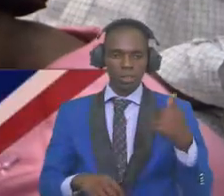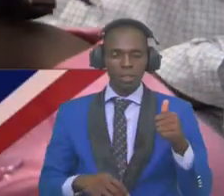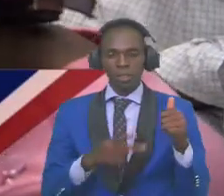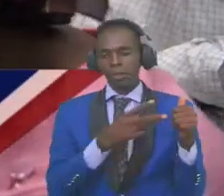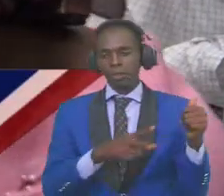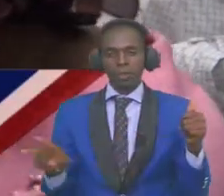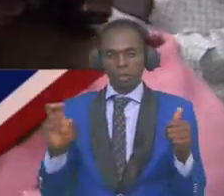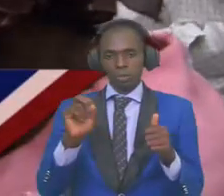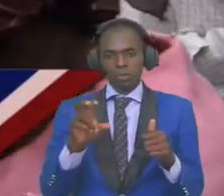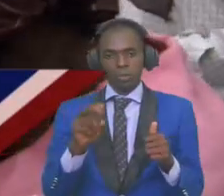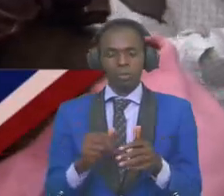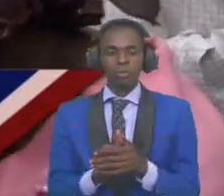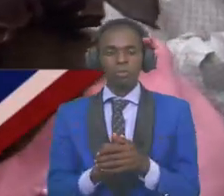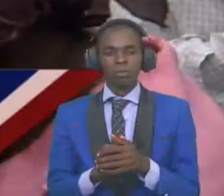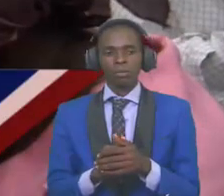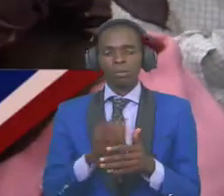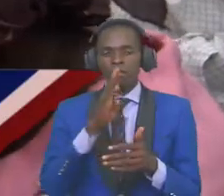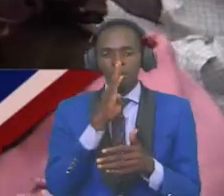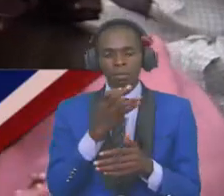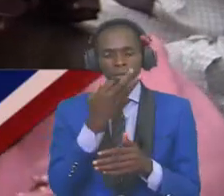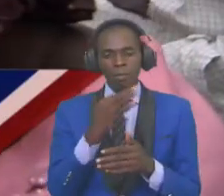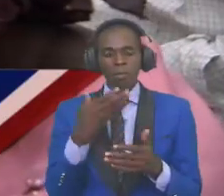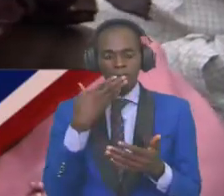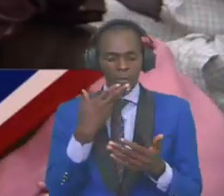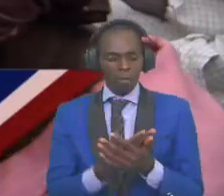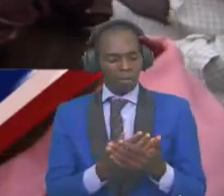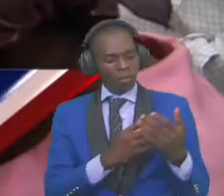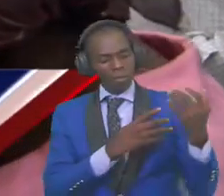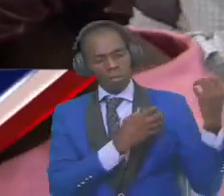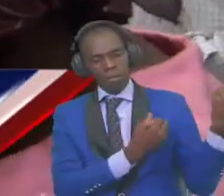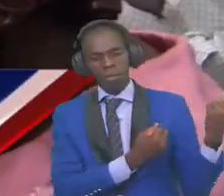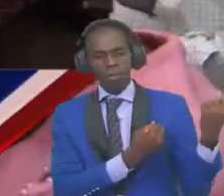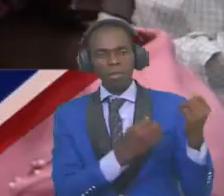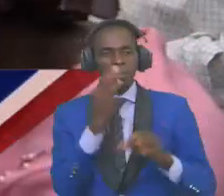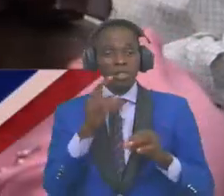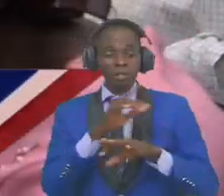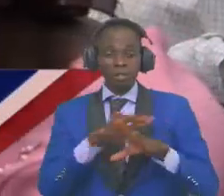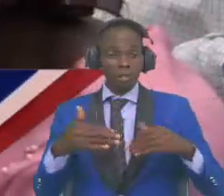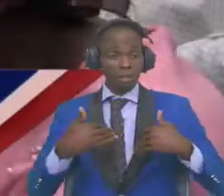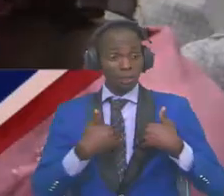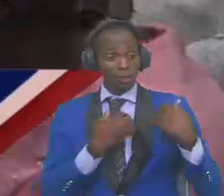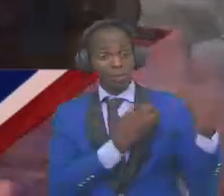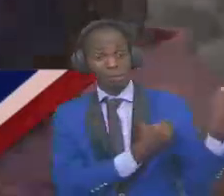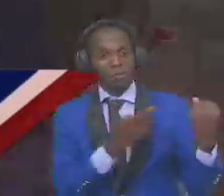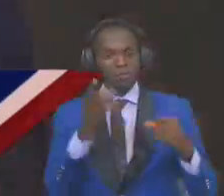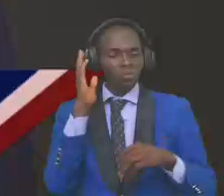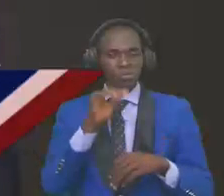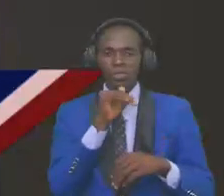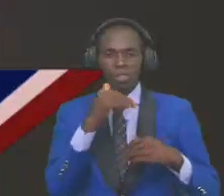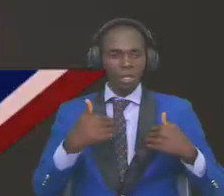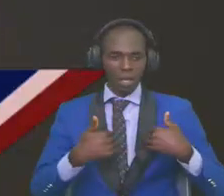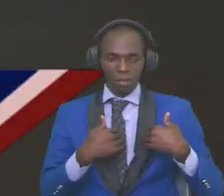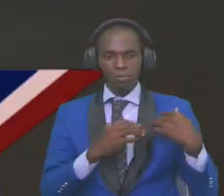verse 12. Be of good courage. If you don't have courage, you'll not have